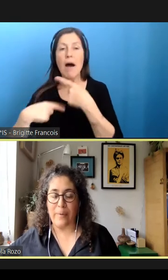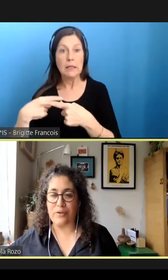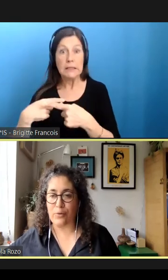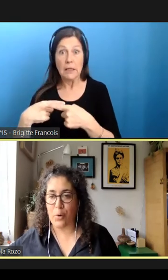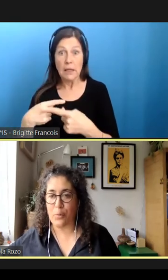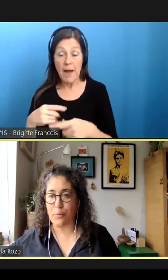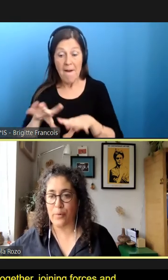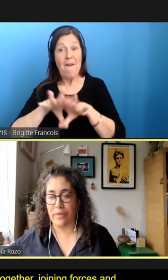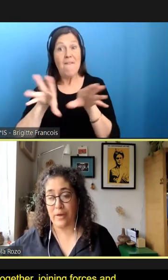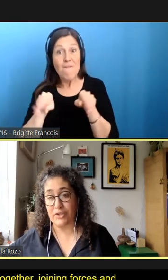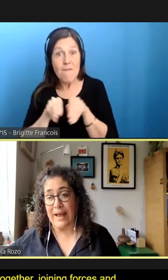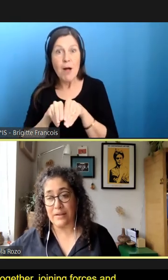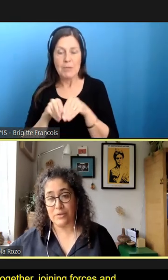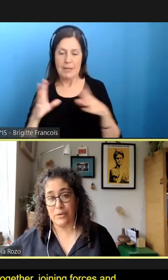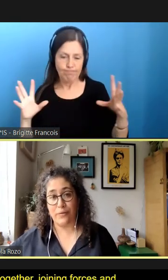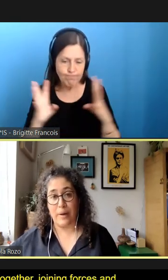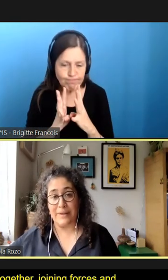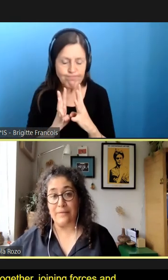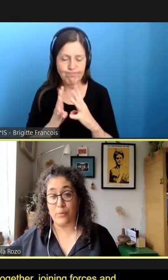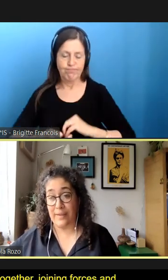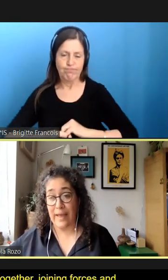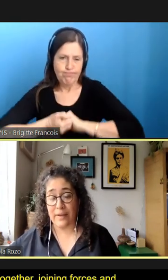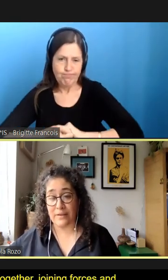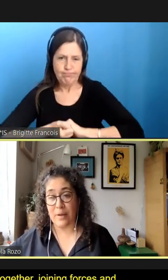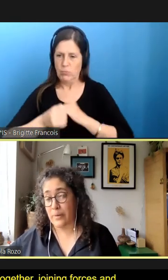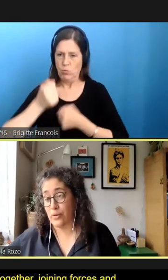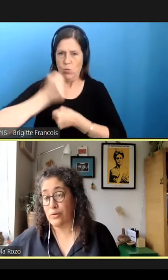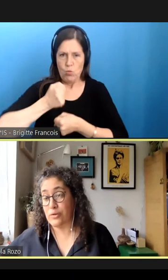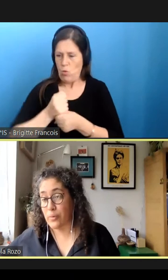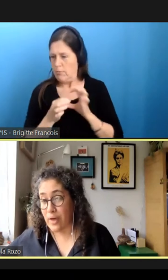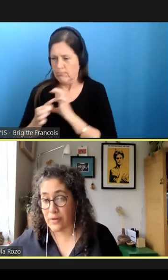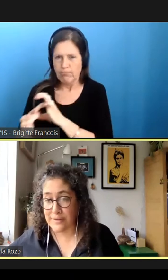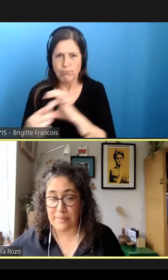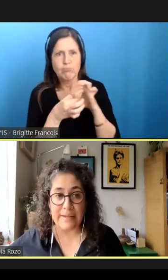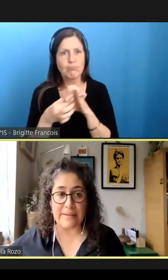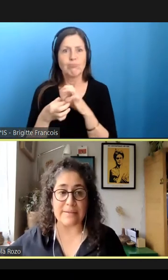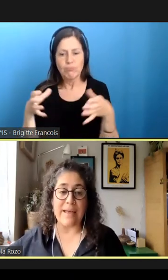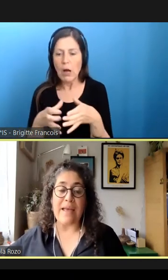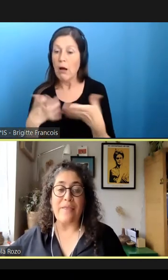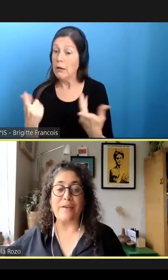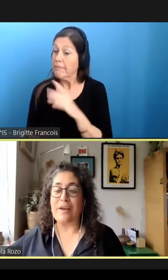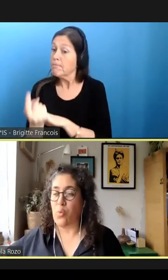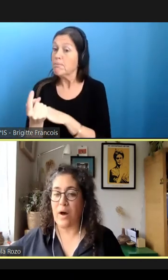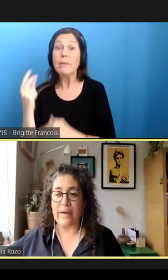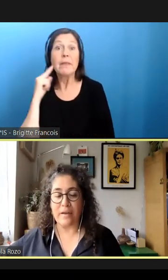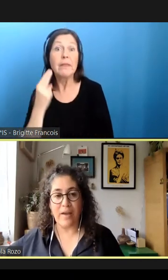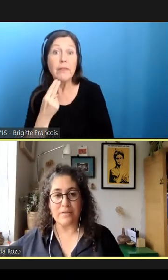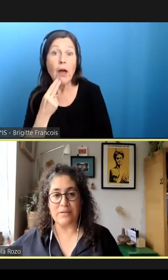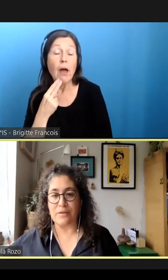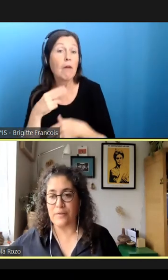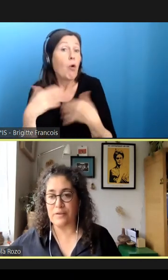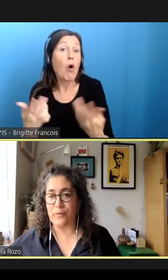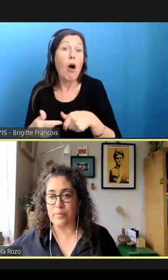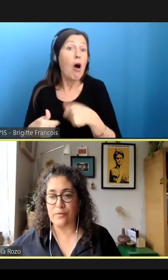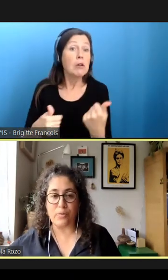to better cope with challenges of living with deafness, but also with other disabilities. There's a wide diversity